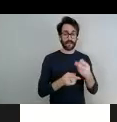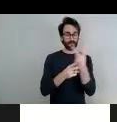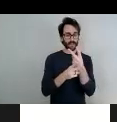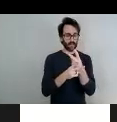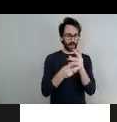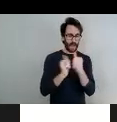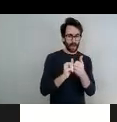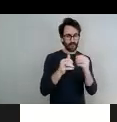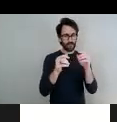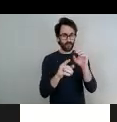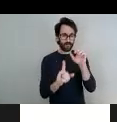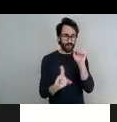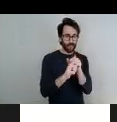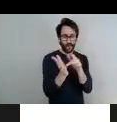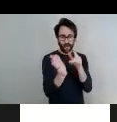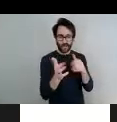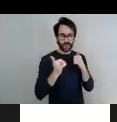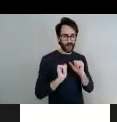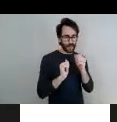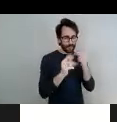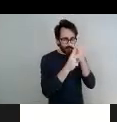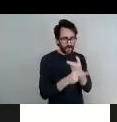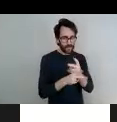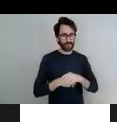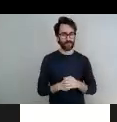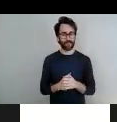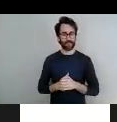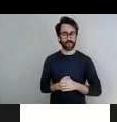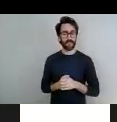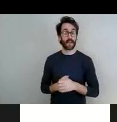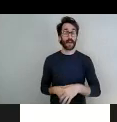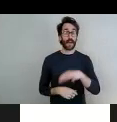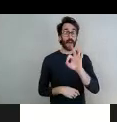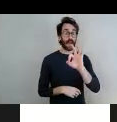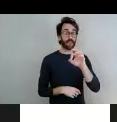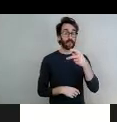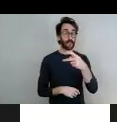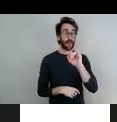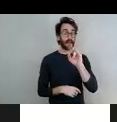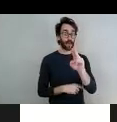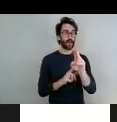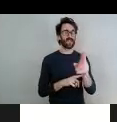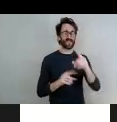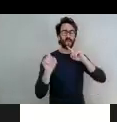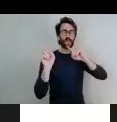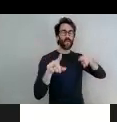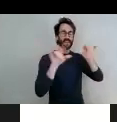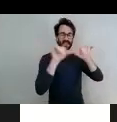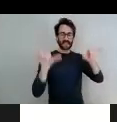feature, this is FPIU for short, features an inbound call center and online fraud reporting system, which can be found